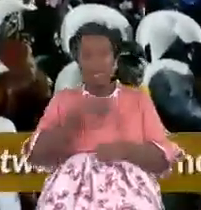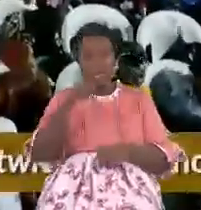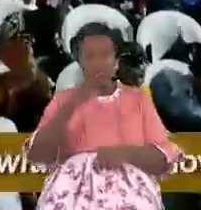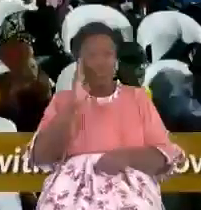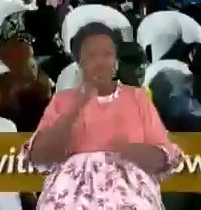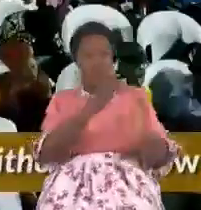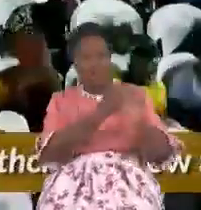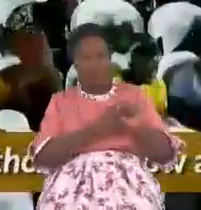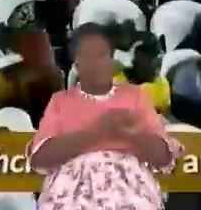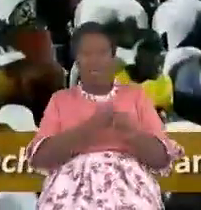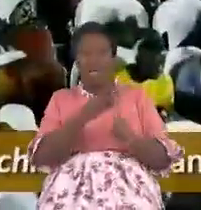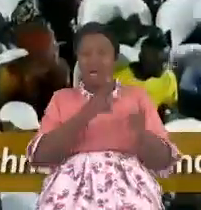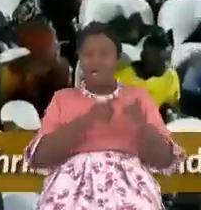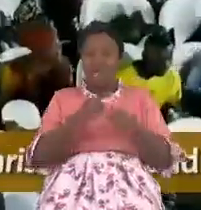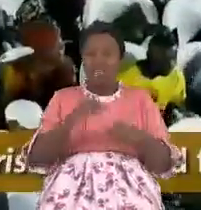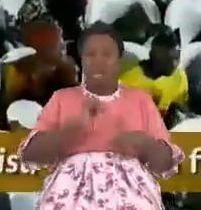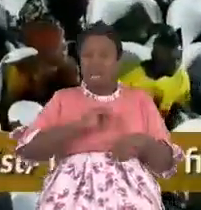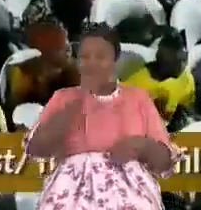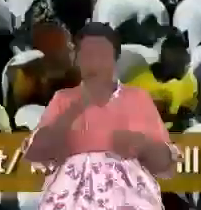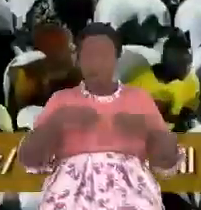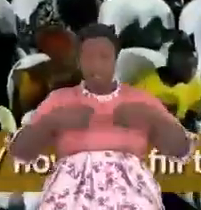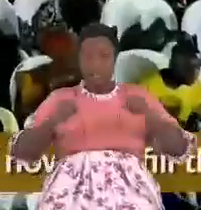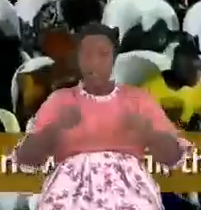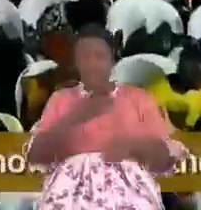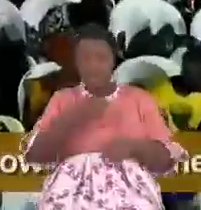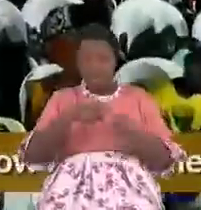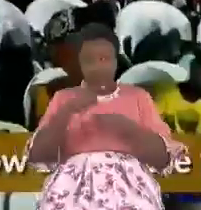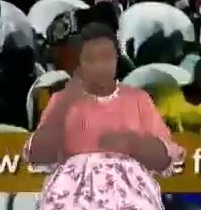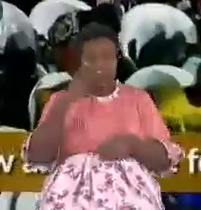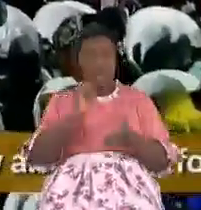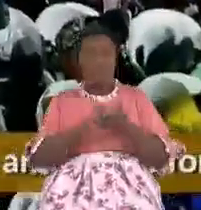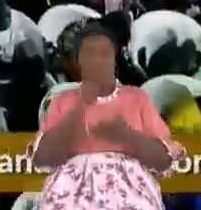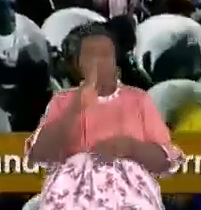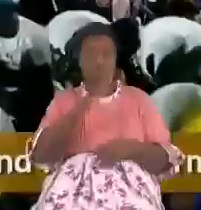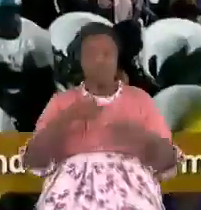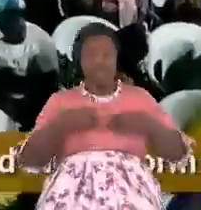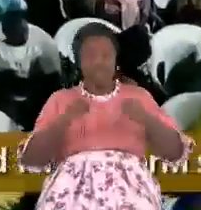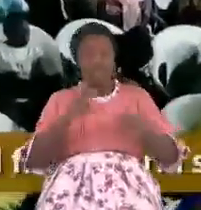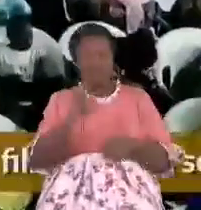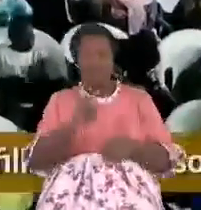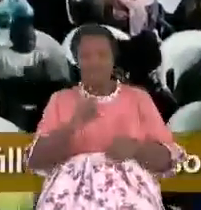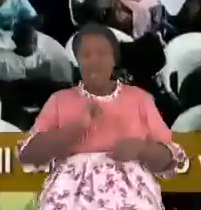healed and you are healed i'm delivered and you are delivered